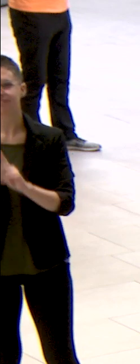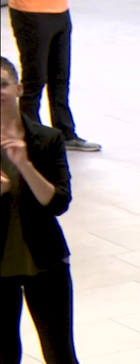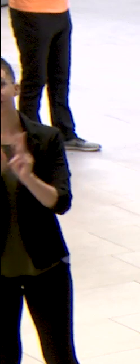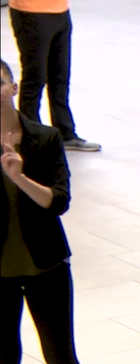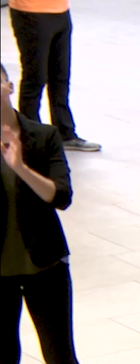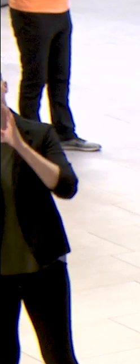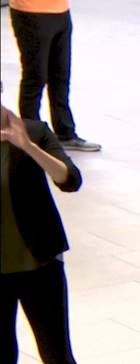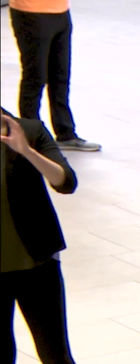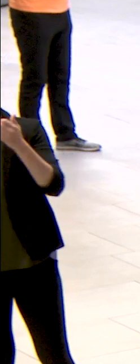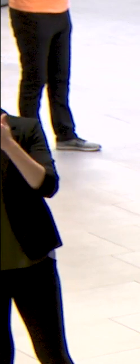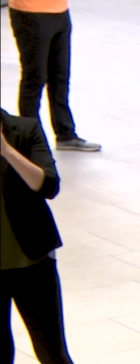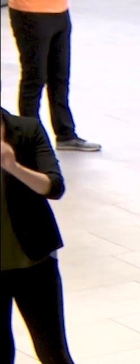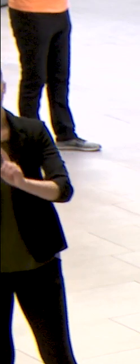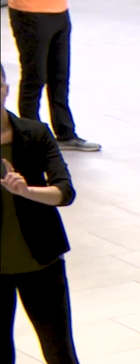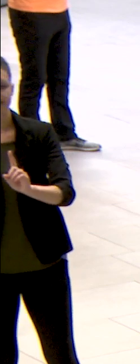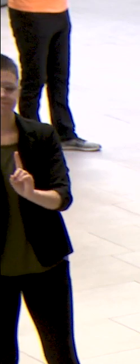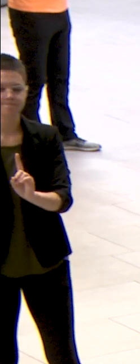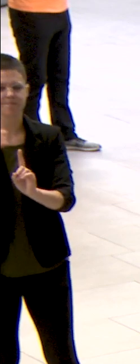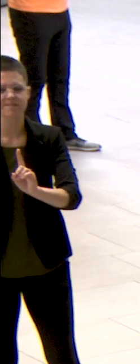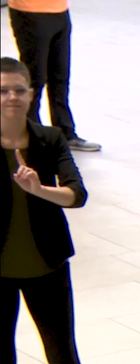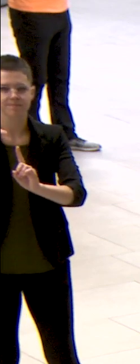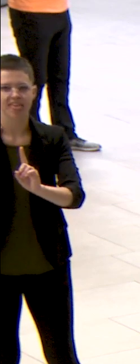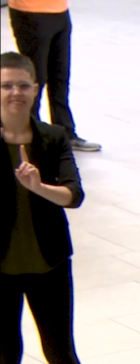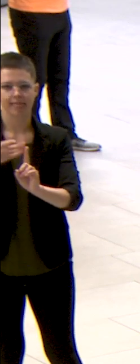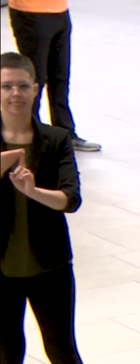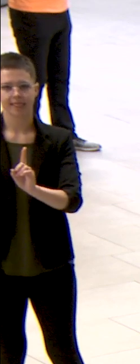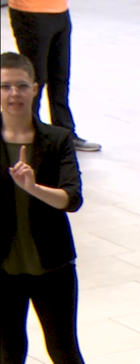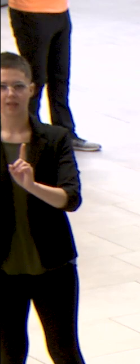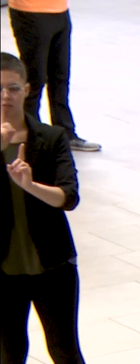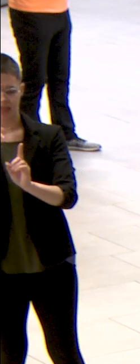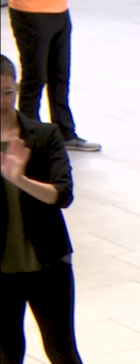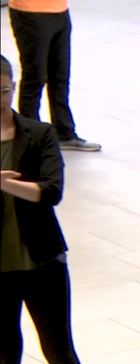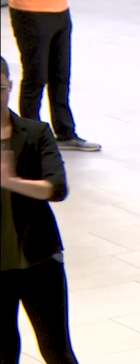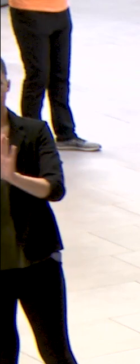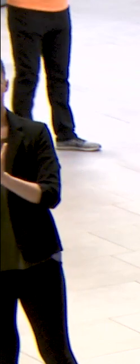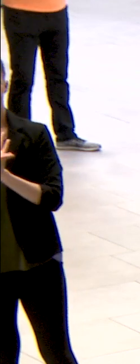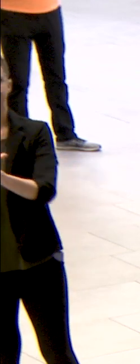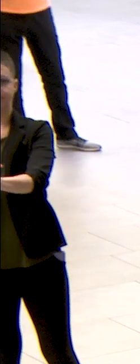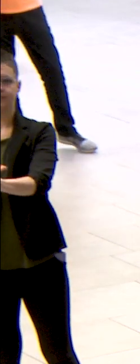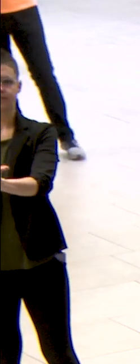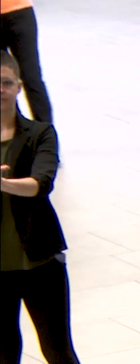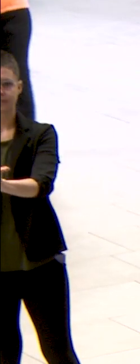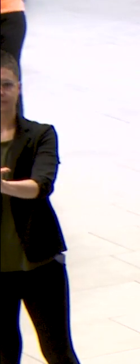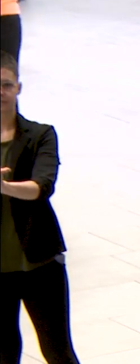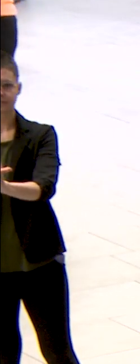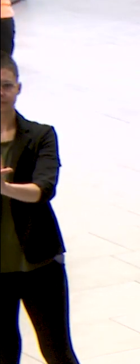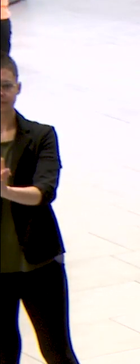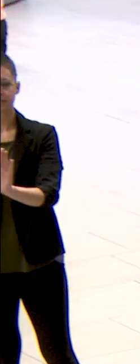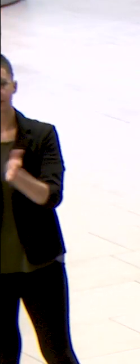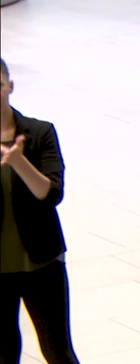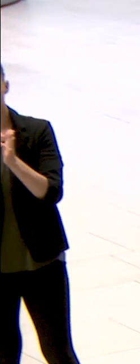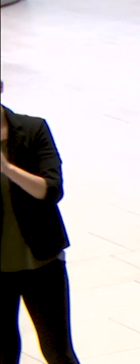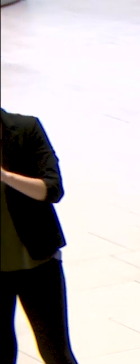you're really trying to tap into is that thing. That's the thing you want to put your finger on and sort of tap, because that's what's going to get your